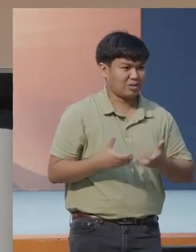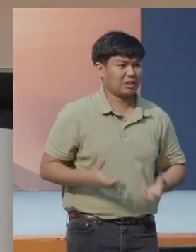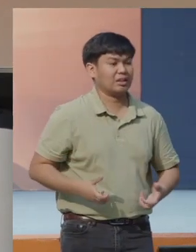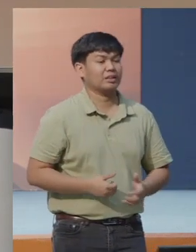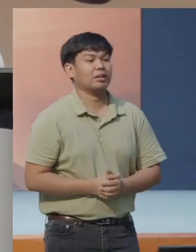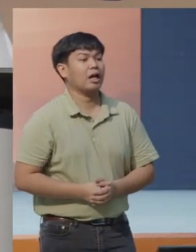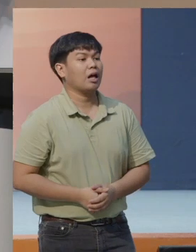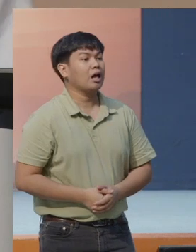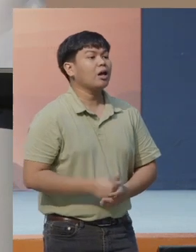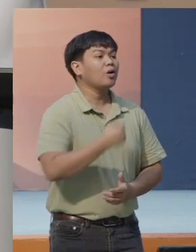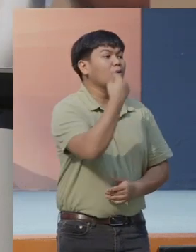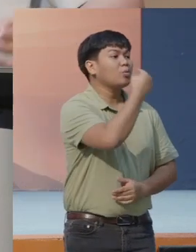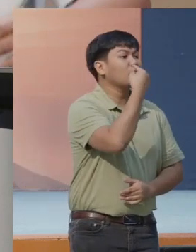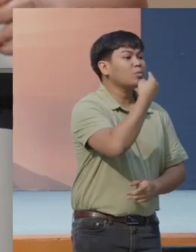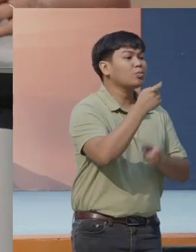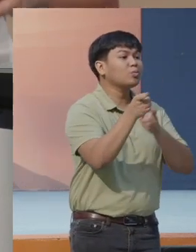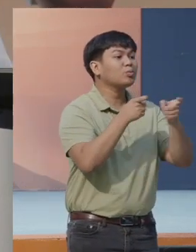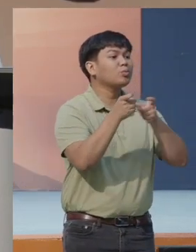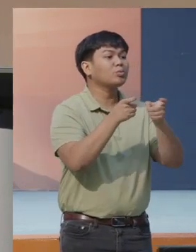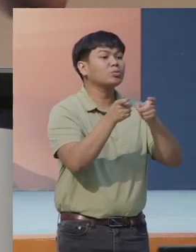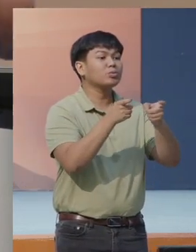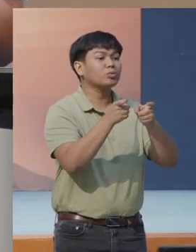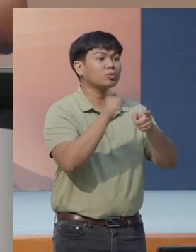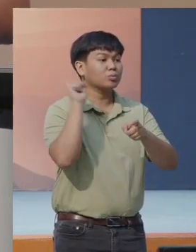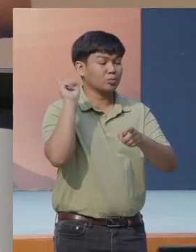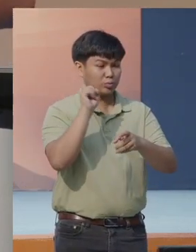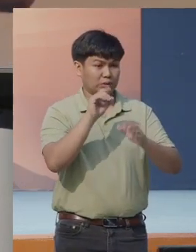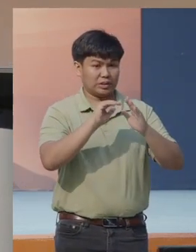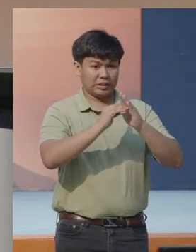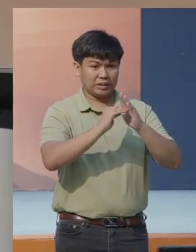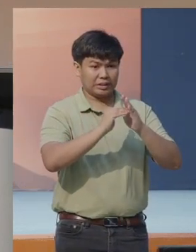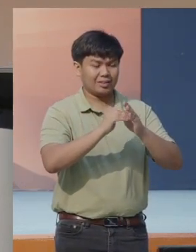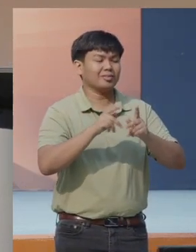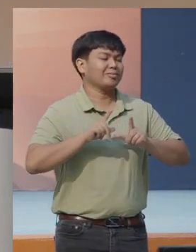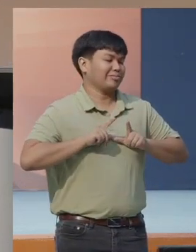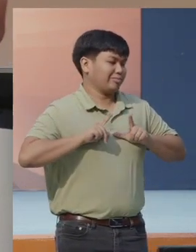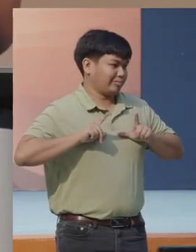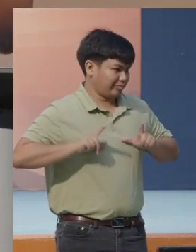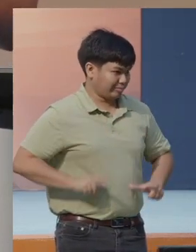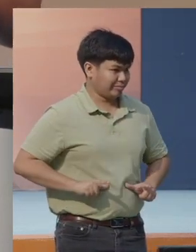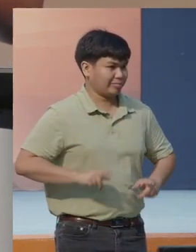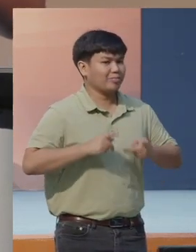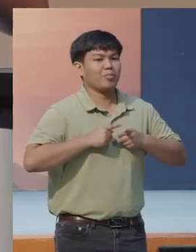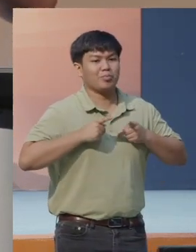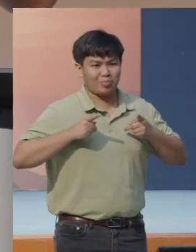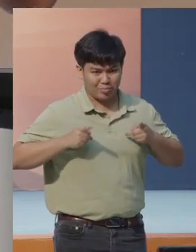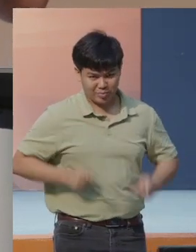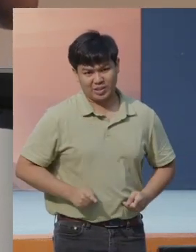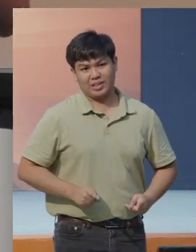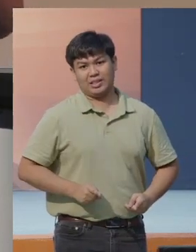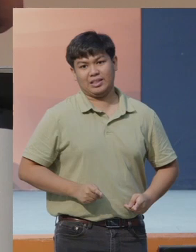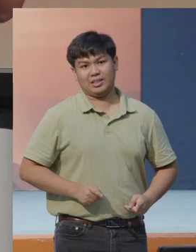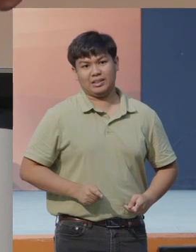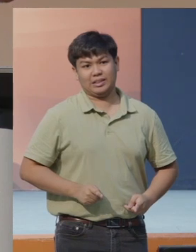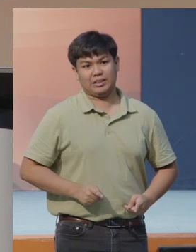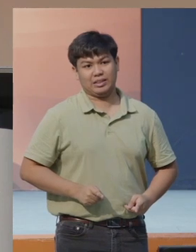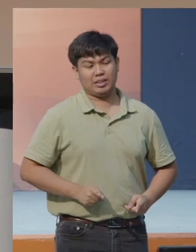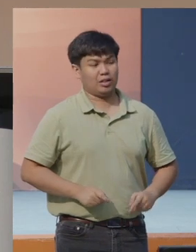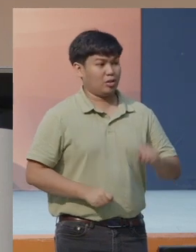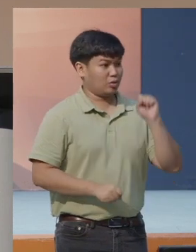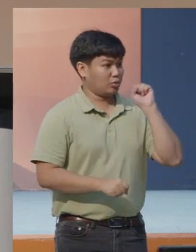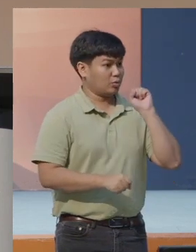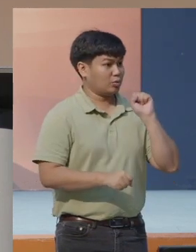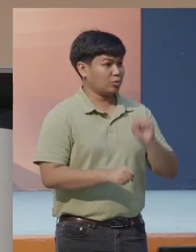the jurisdiction of the priests, the Levites. This is important, partly that these causes might be